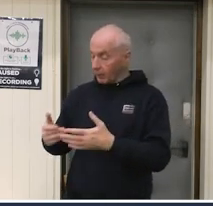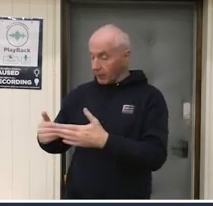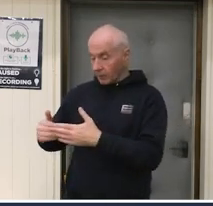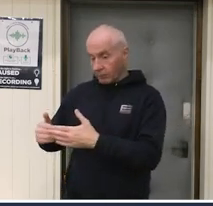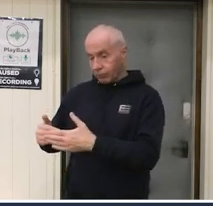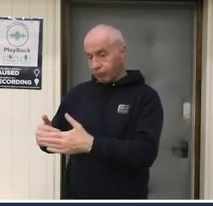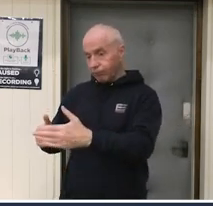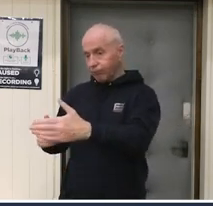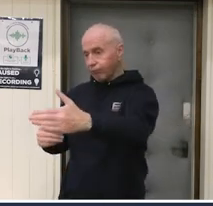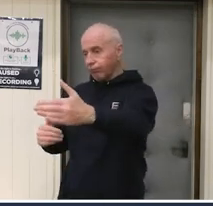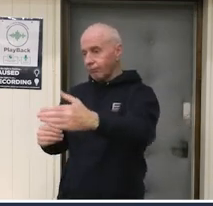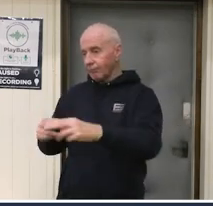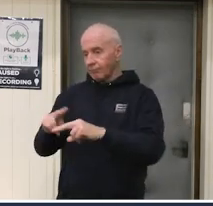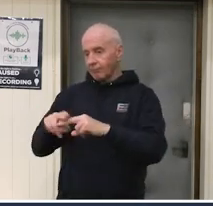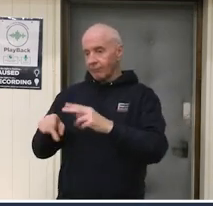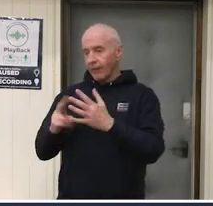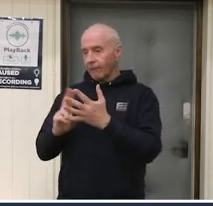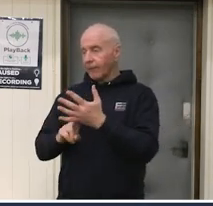from the fission.